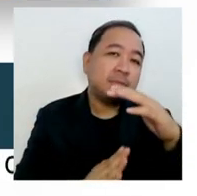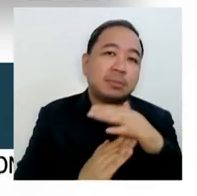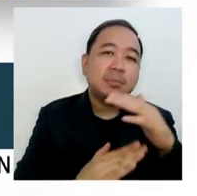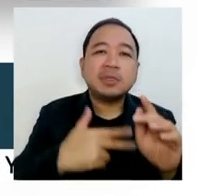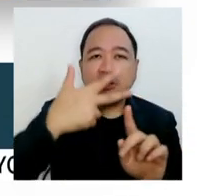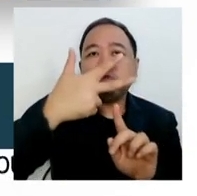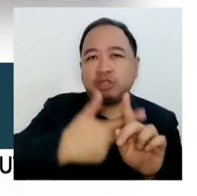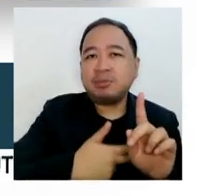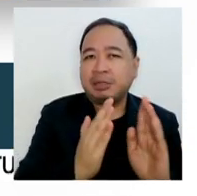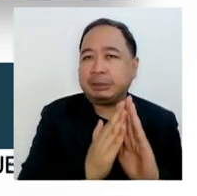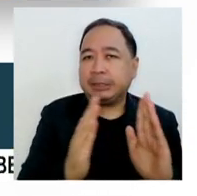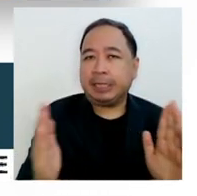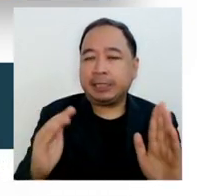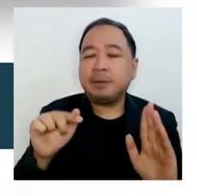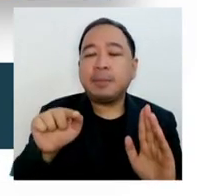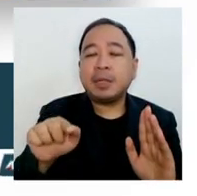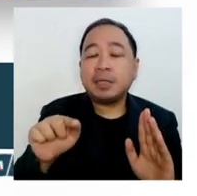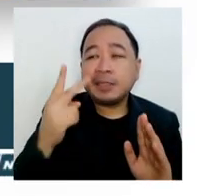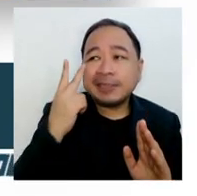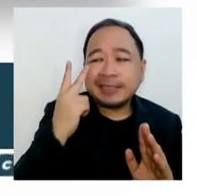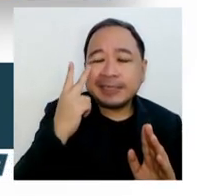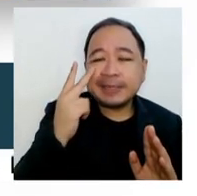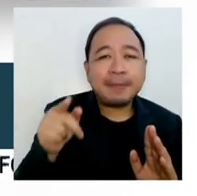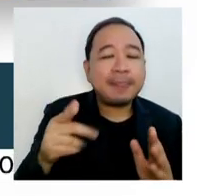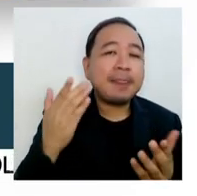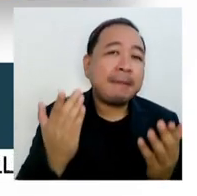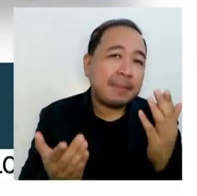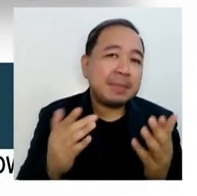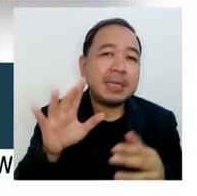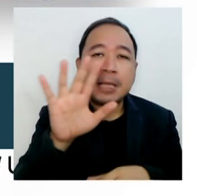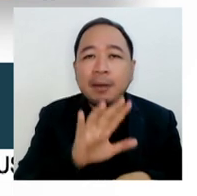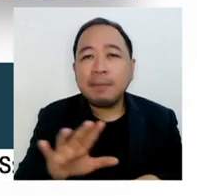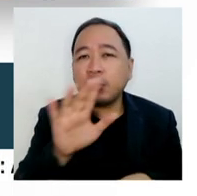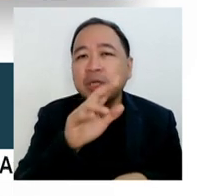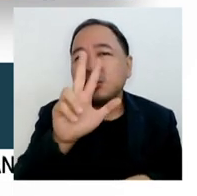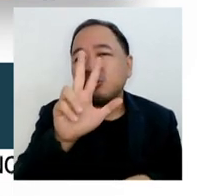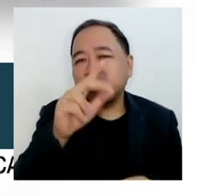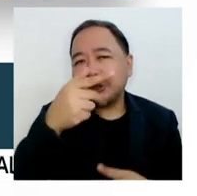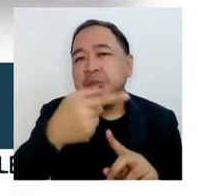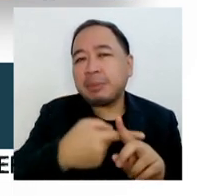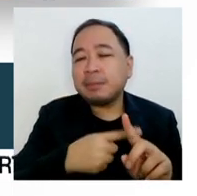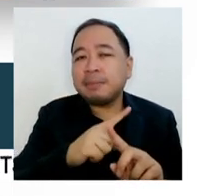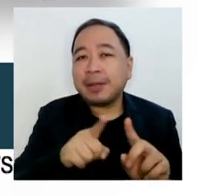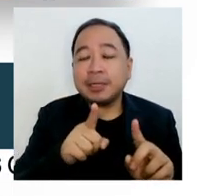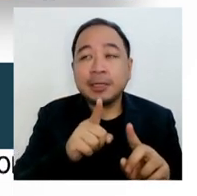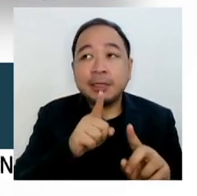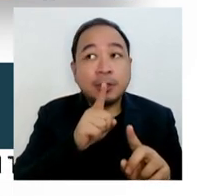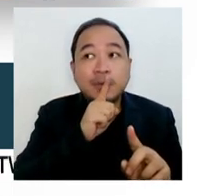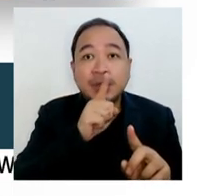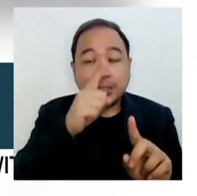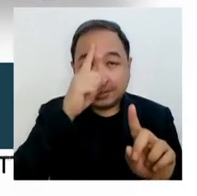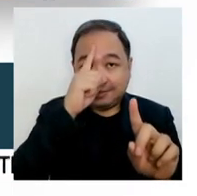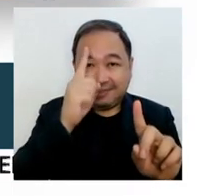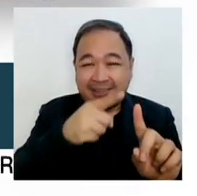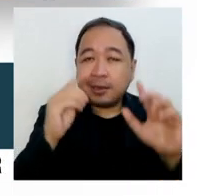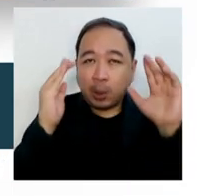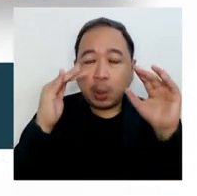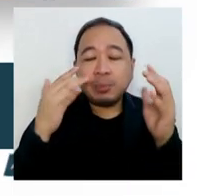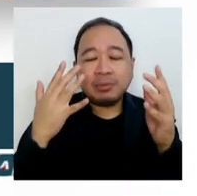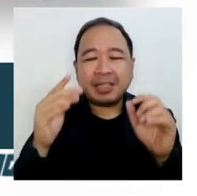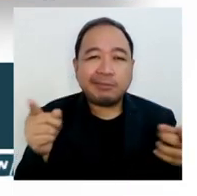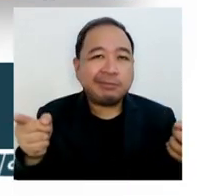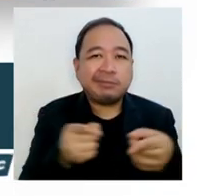talaga, although yun po yung tinitignan nila nung una na more or less mga around 3 months. But they are targeting po na sana matapos po within 2 months po